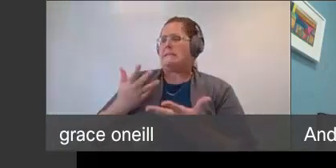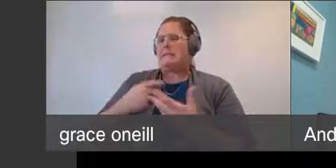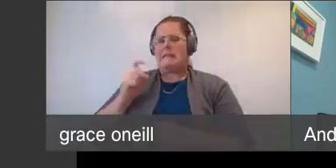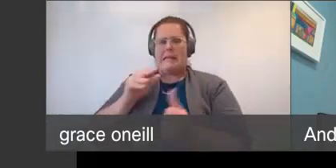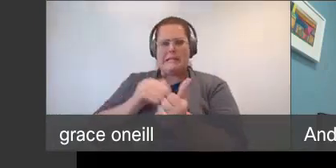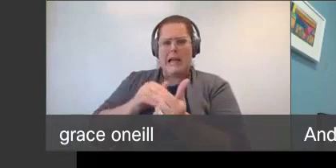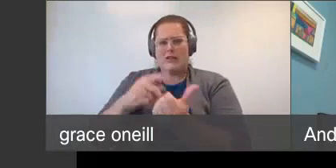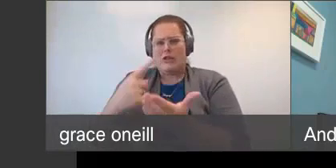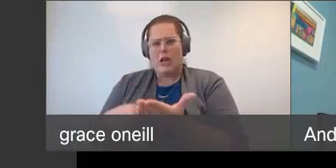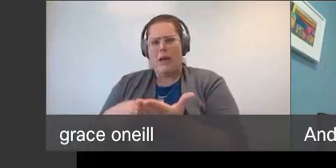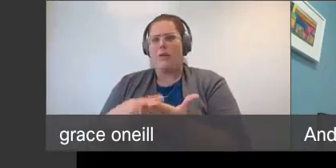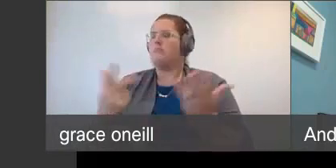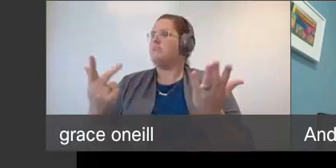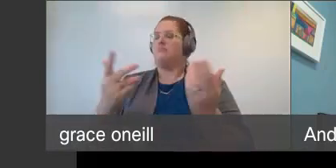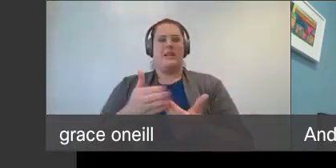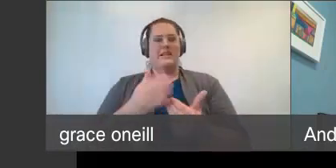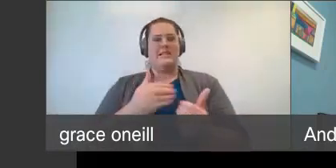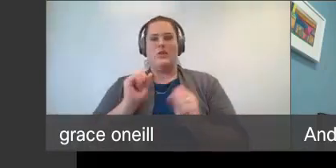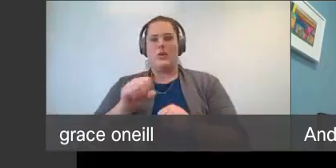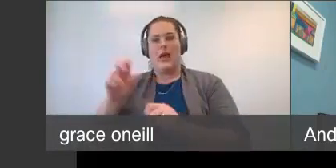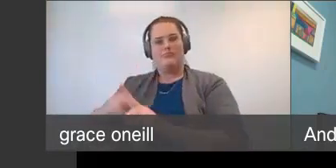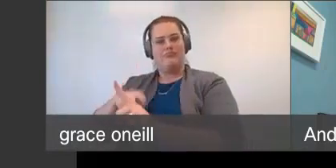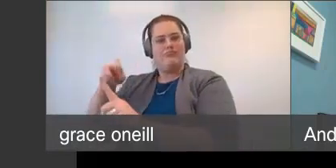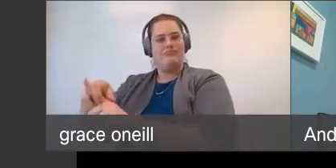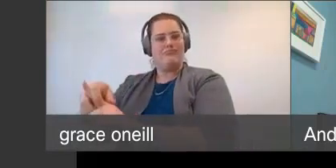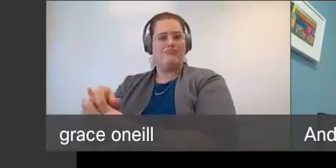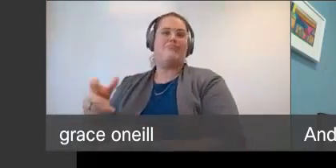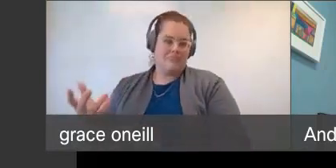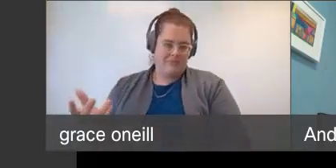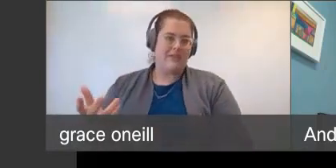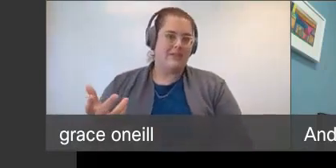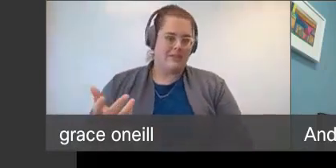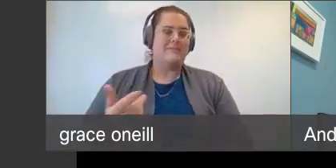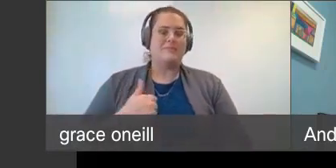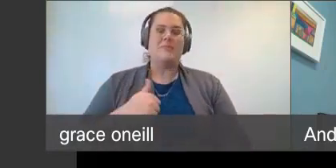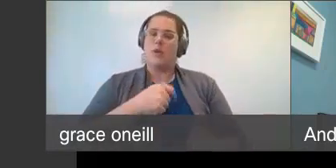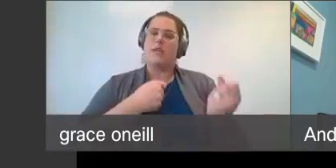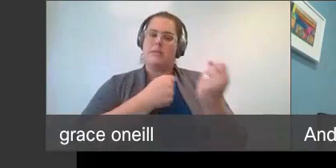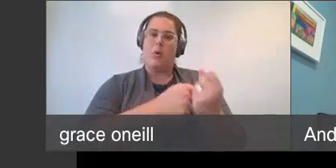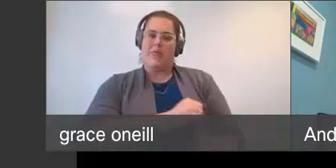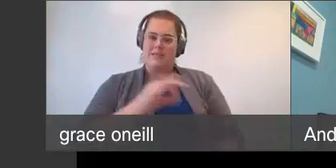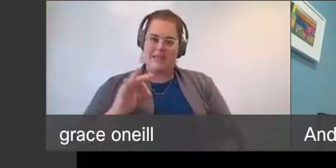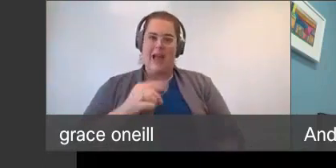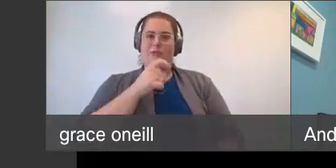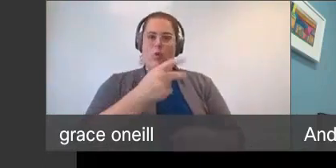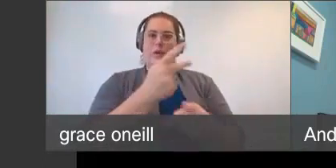there. And so we really help support the staff that's caring for individuals. And this is just some of the other issues that I mentioned with the staff that they're dealing with.